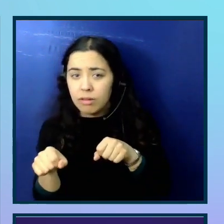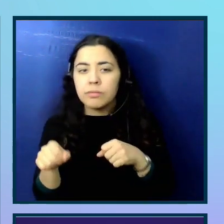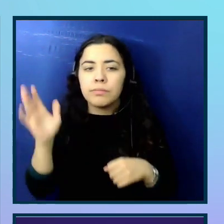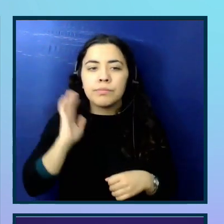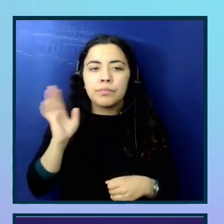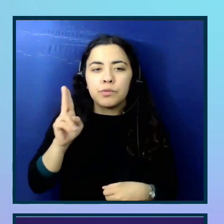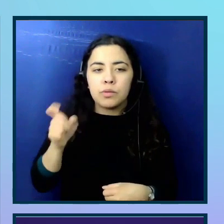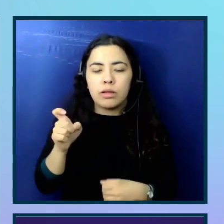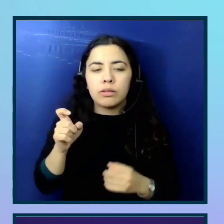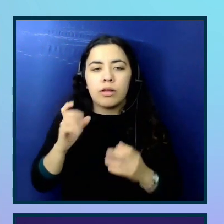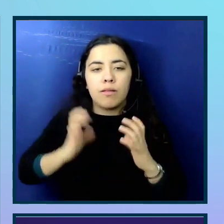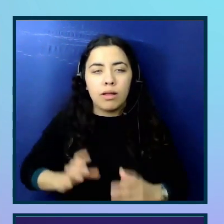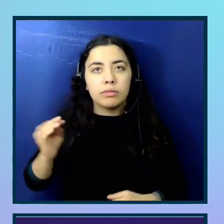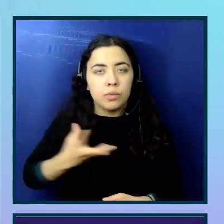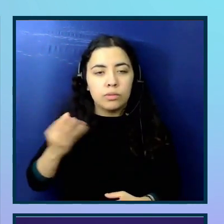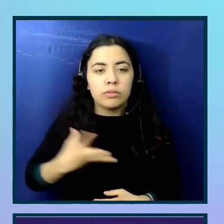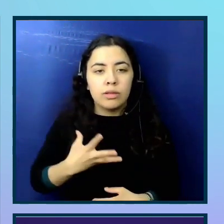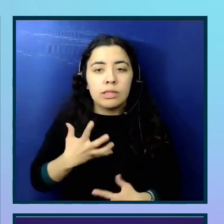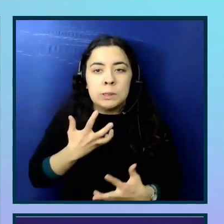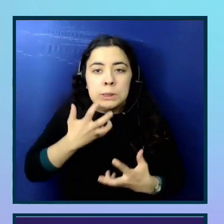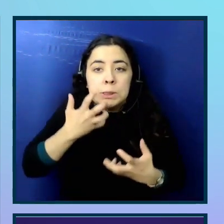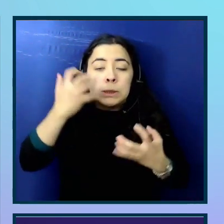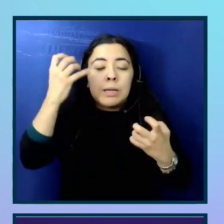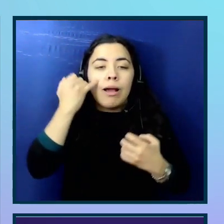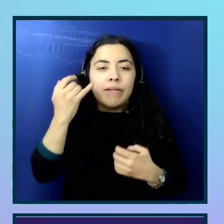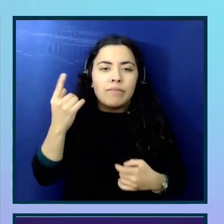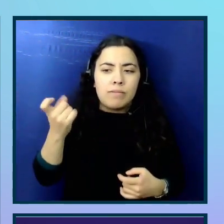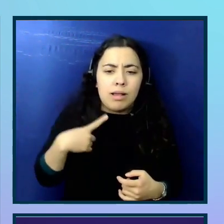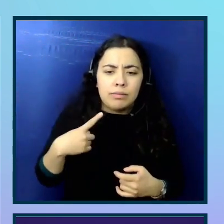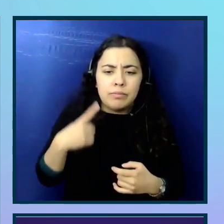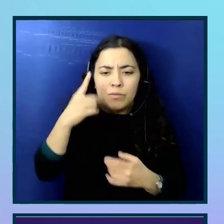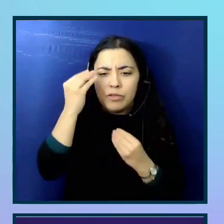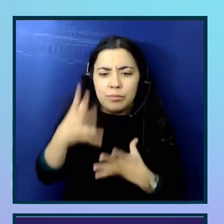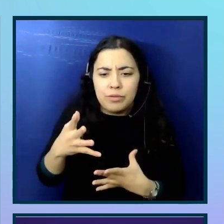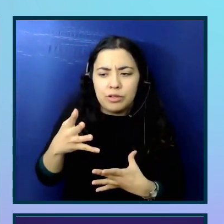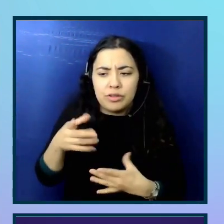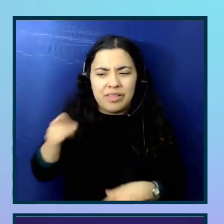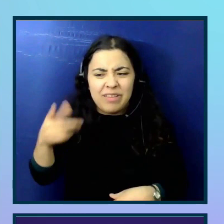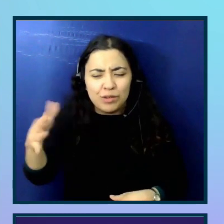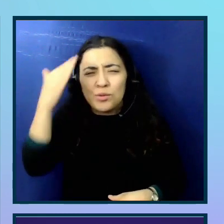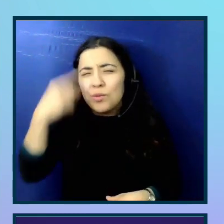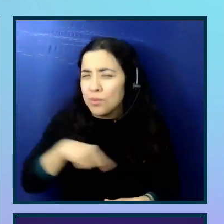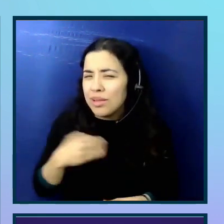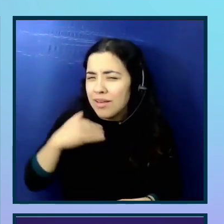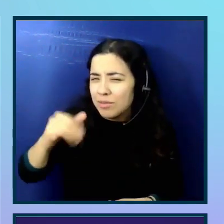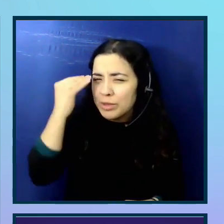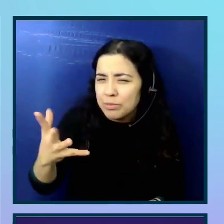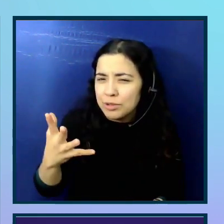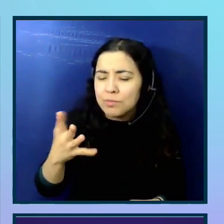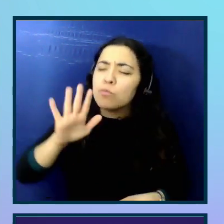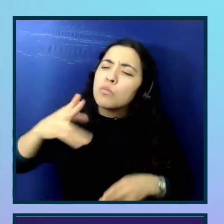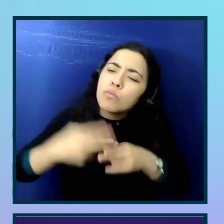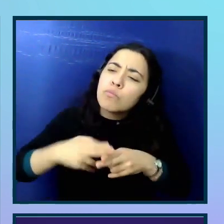consistently, our clients always said it was infuriating when they were asked content they knew we had. So what's your name? What's